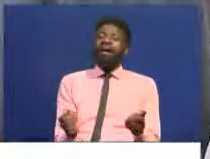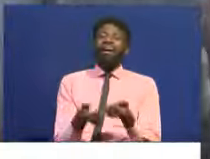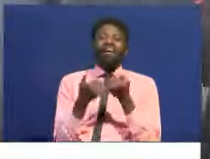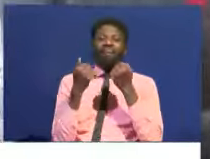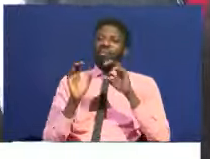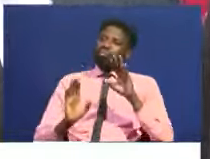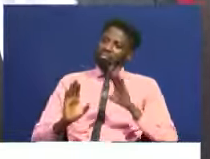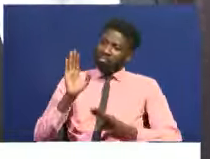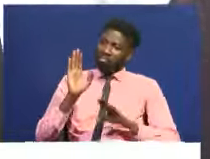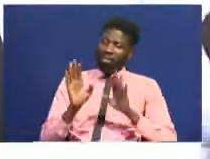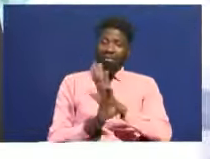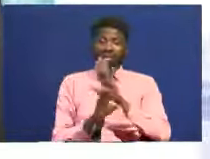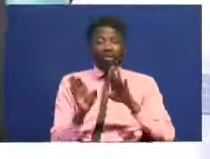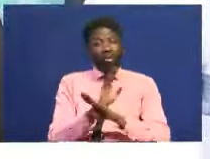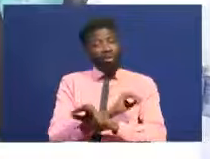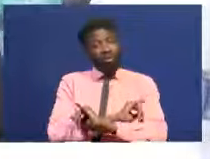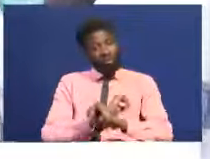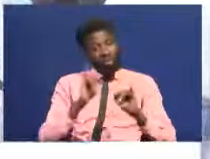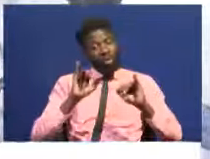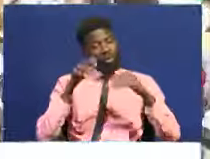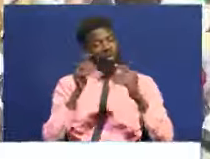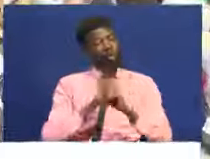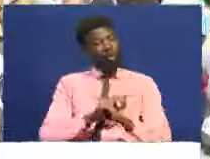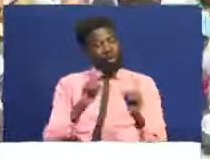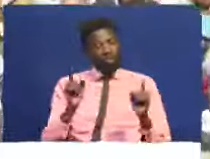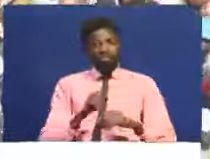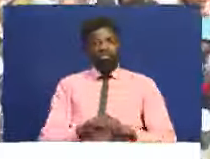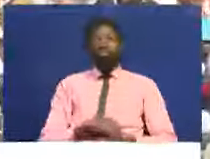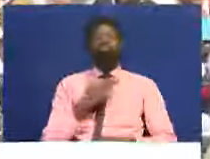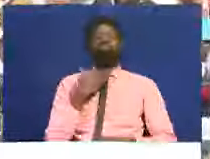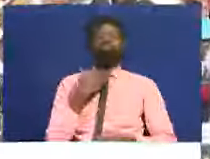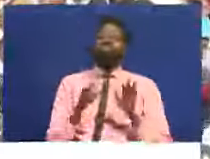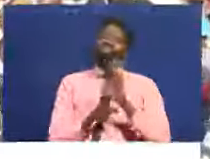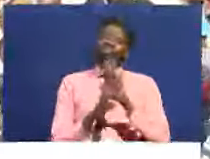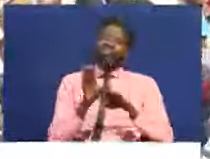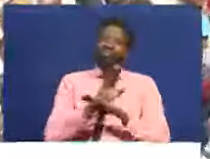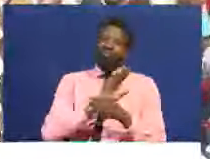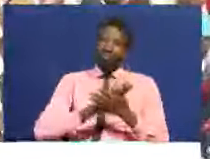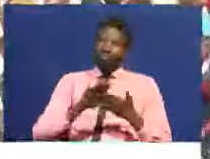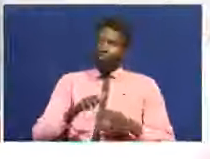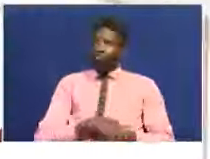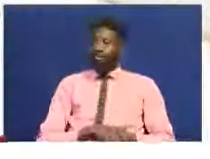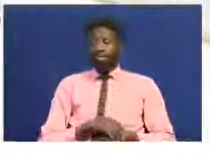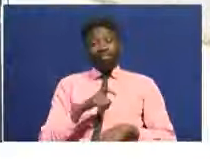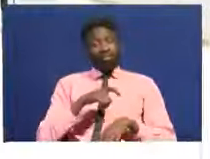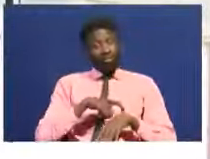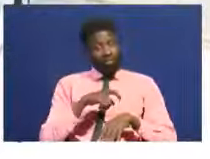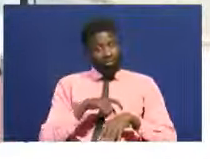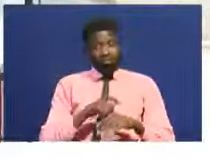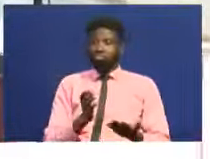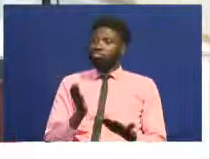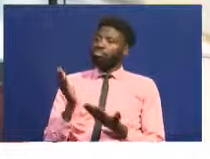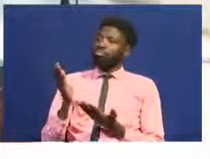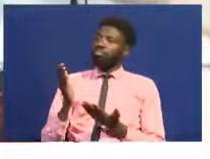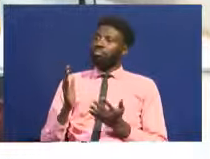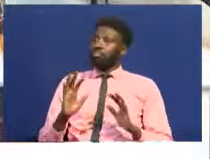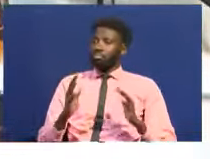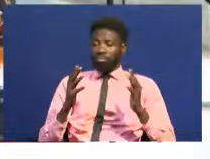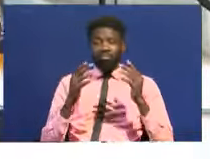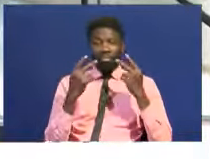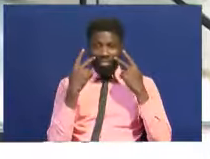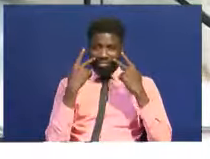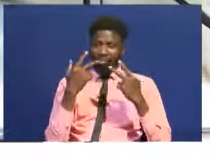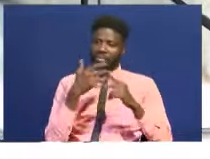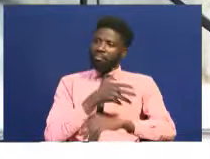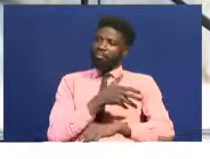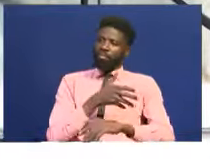mambo ikue sawa, kazi iendelee kwa sababu biashara imesimama sana. After the celebrations, you could see the symbolism of power in the deputy president's escort as